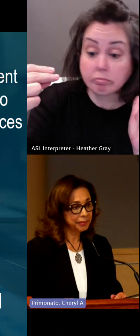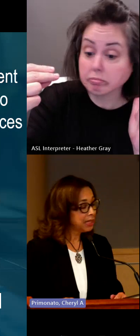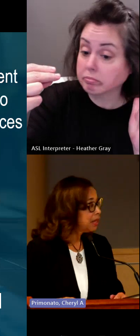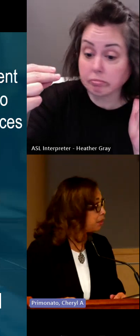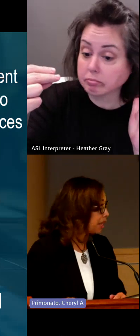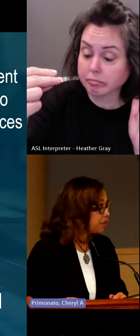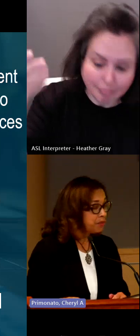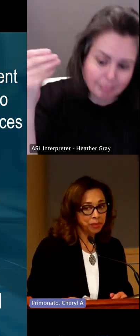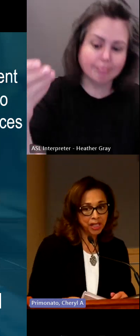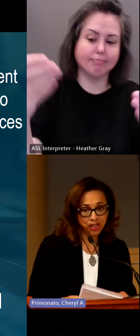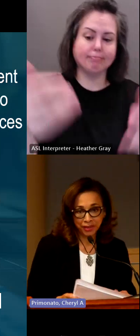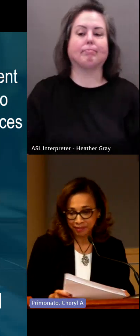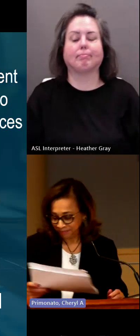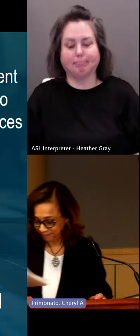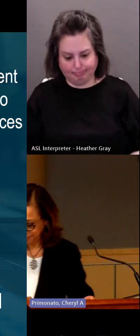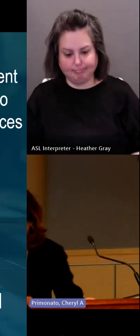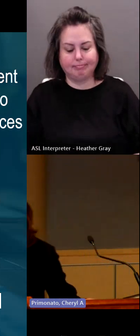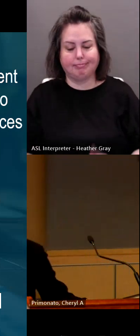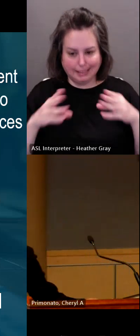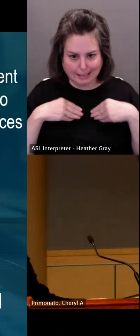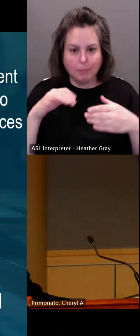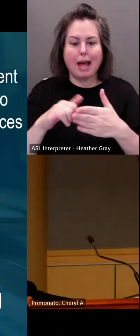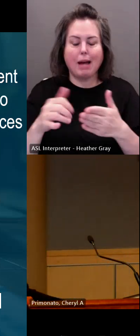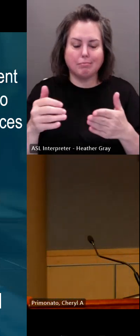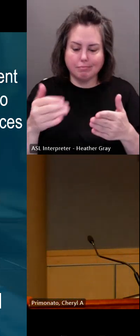Motion carries. Thank you very much.